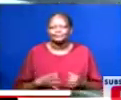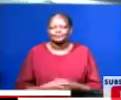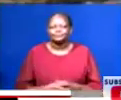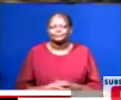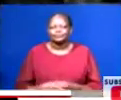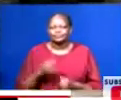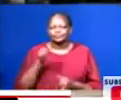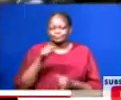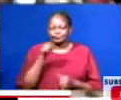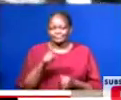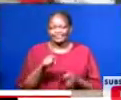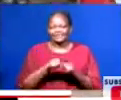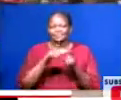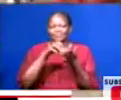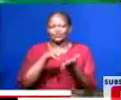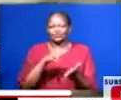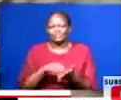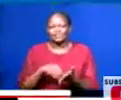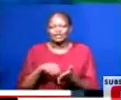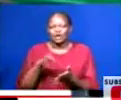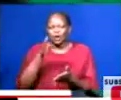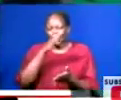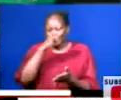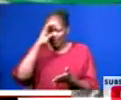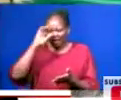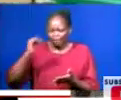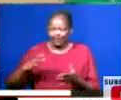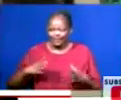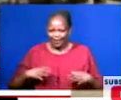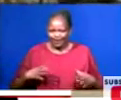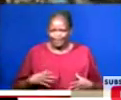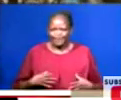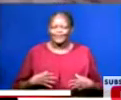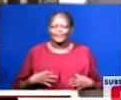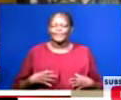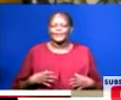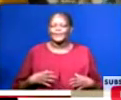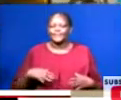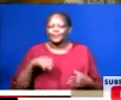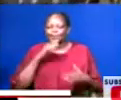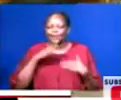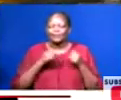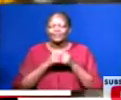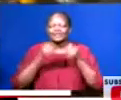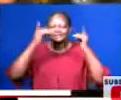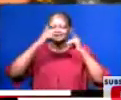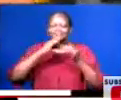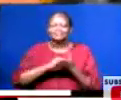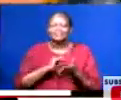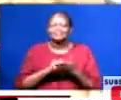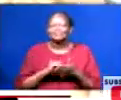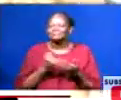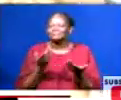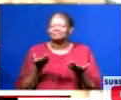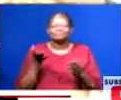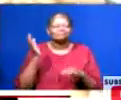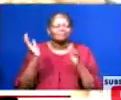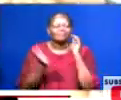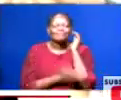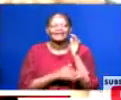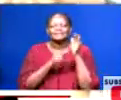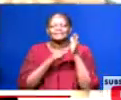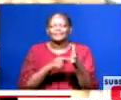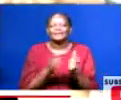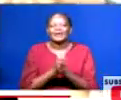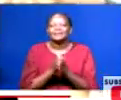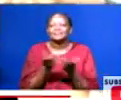same situation in Bungoma County. Residents are unhappy with the decision, saying it will set a bad precedence and expose